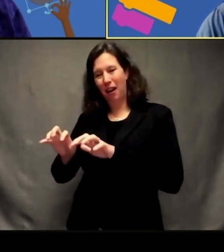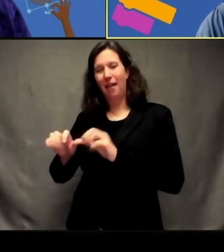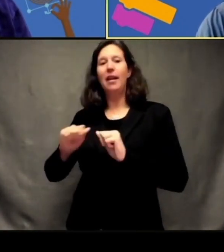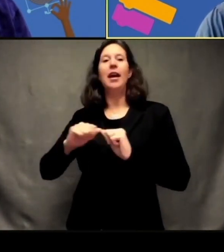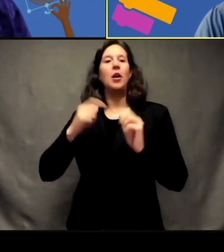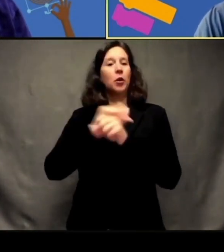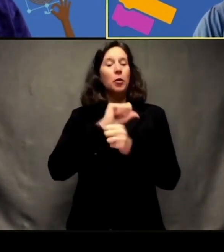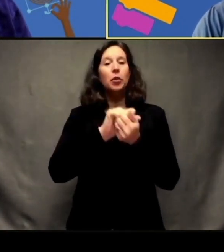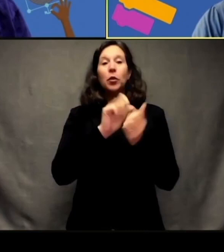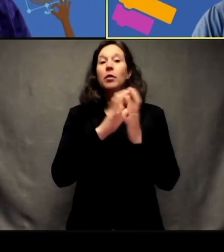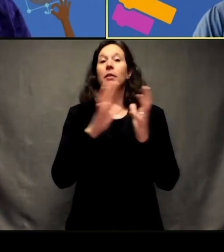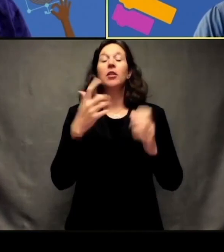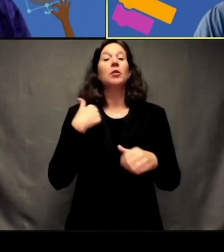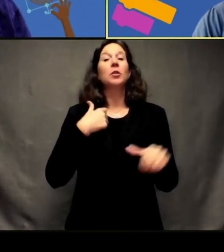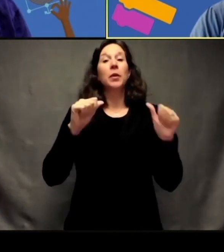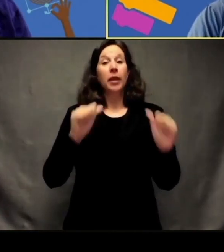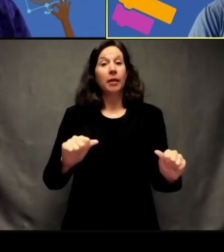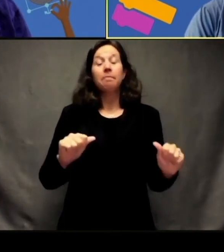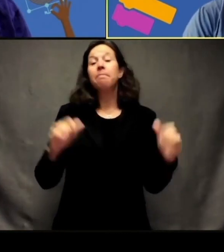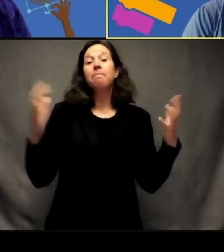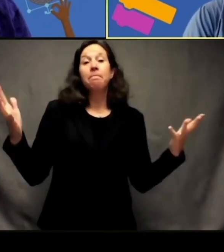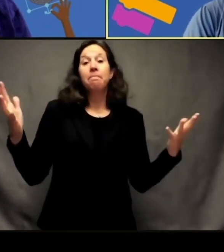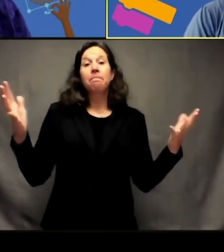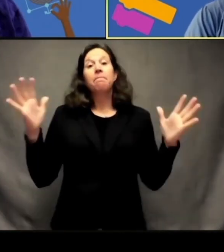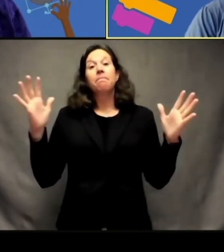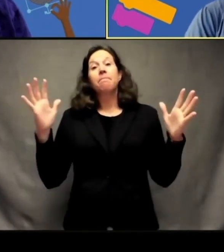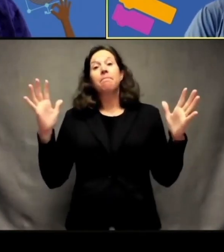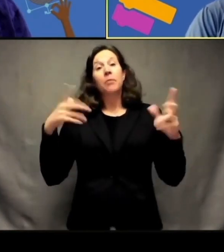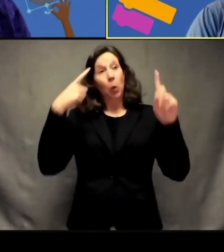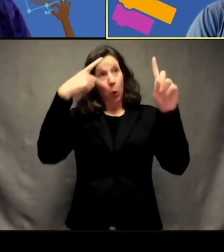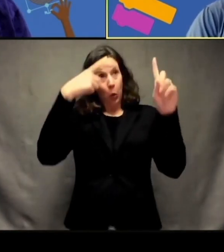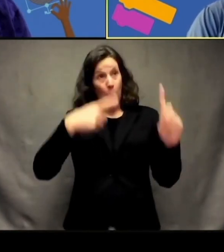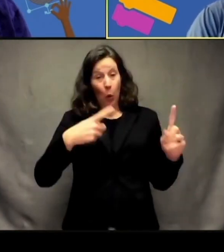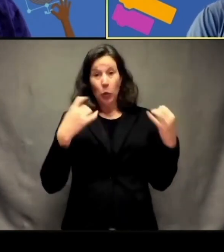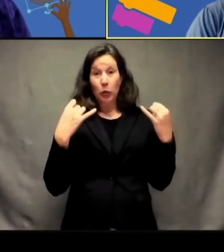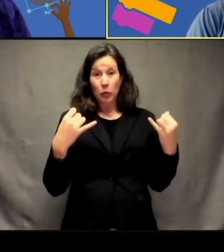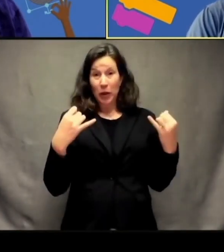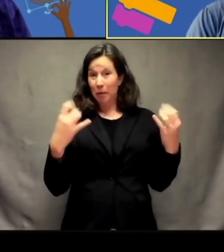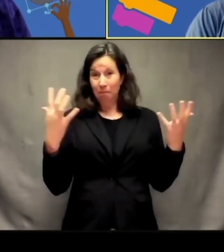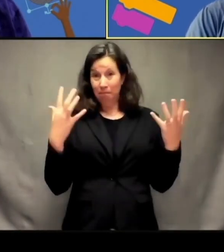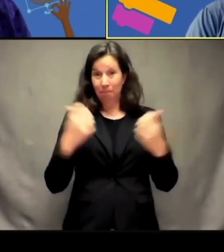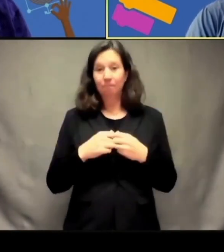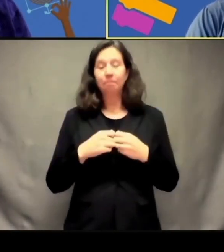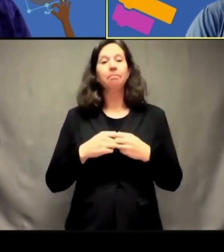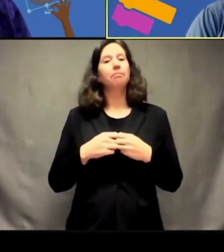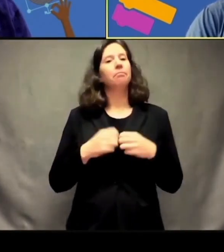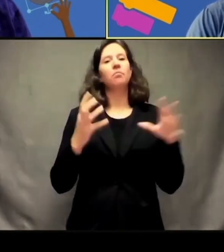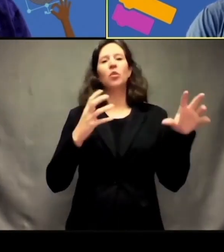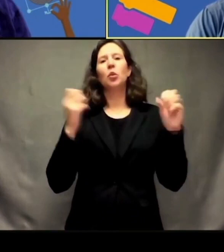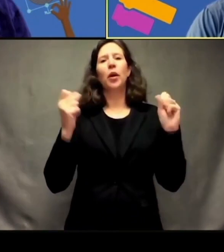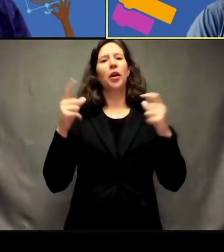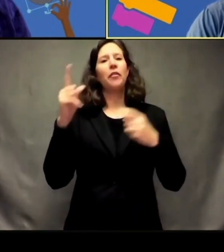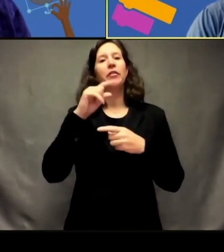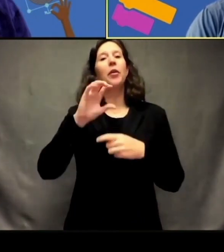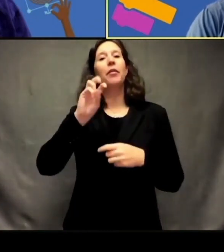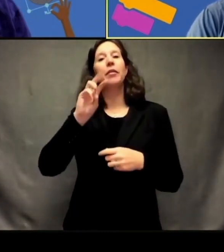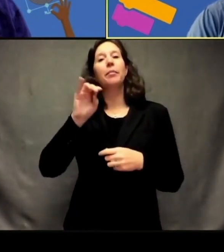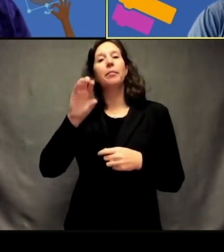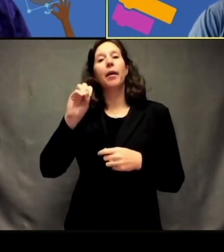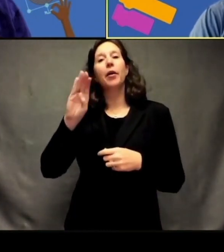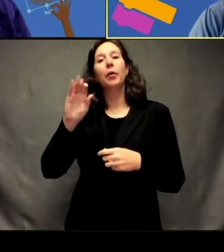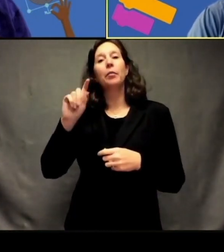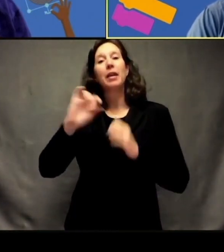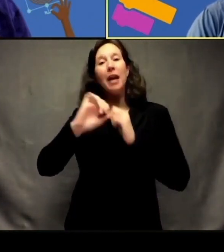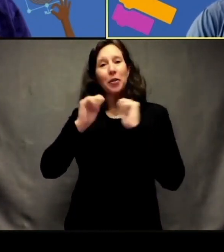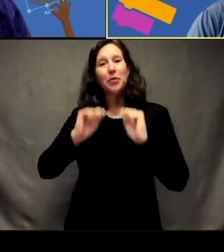can. So just to give you the goals that we have for today, we're going to give you a quick overview of Microbit and how you can connect